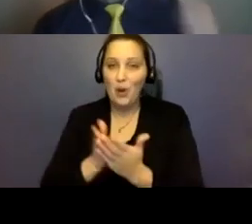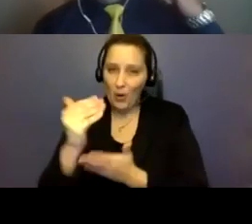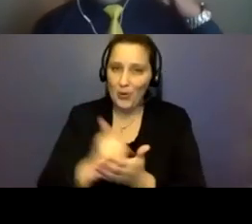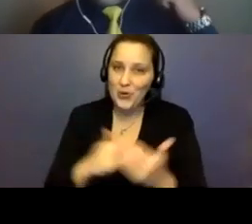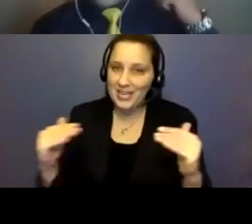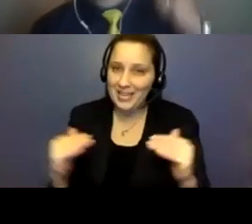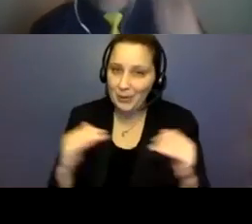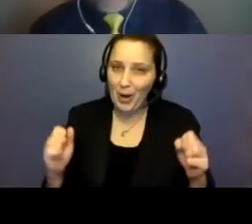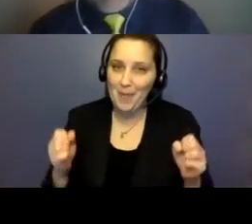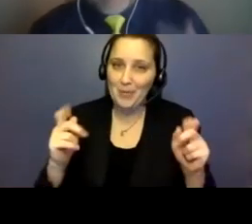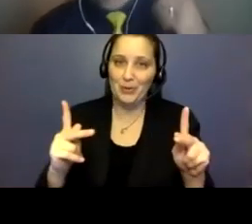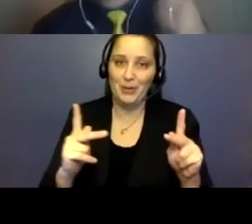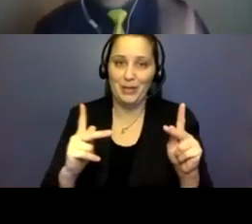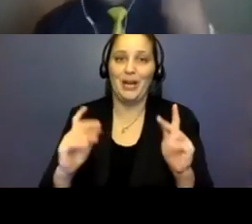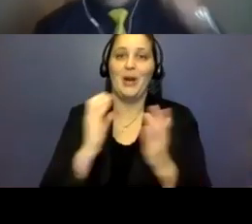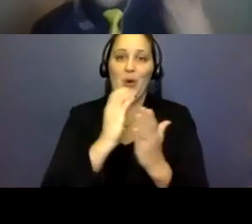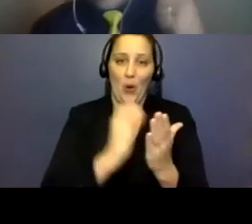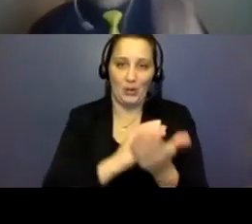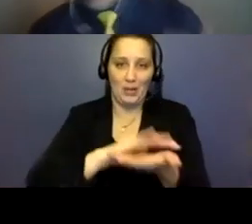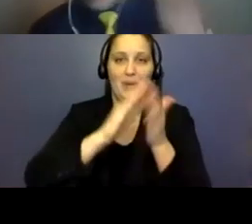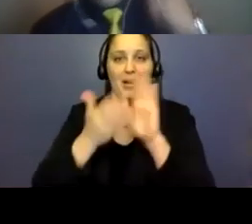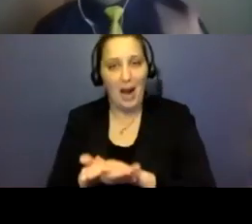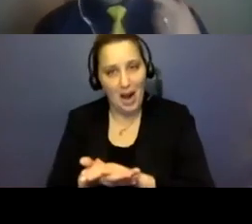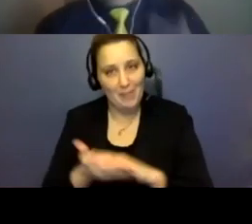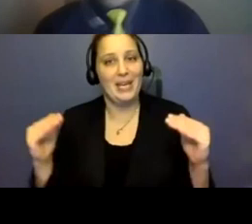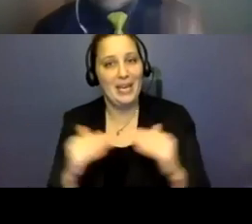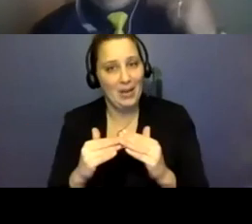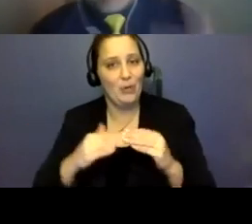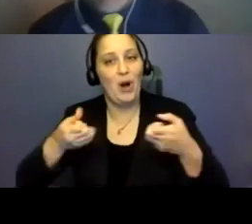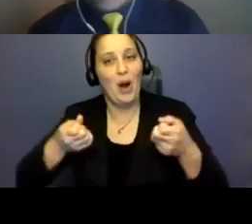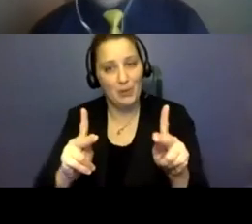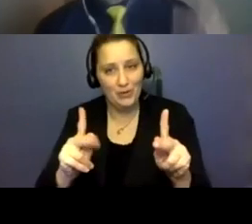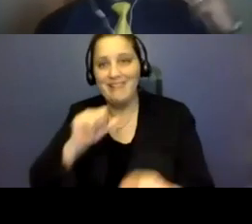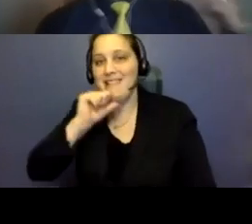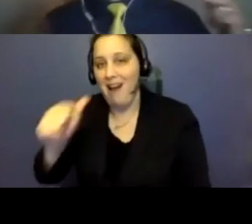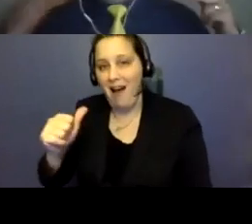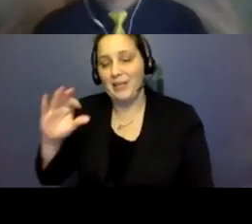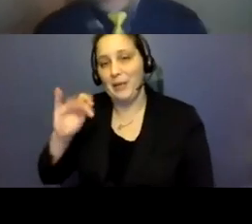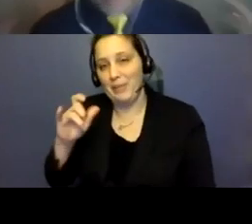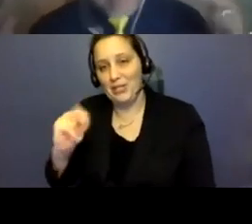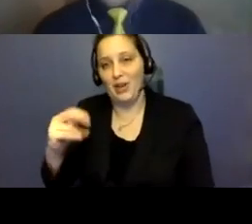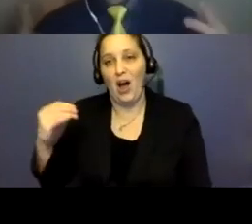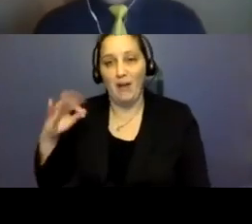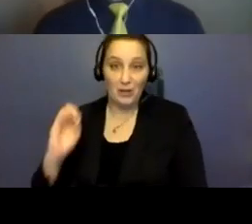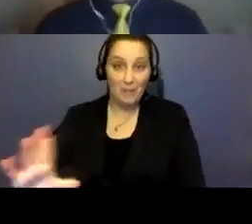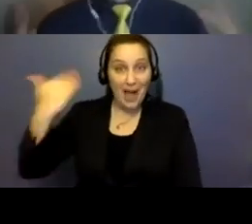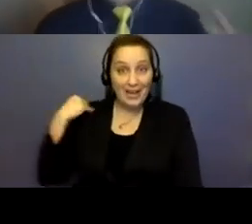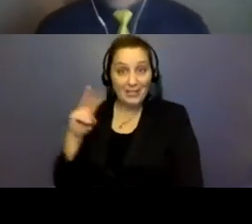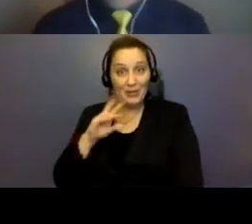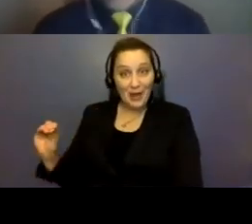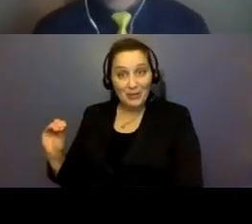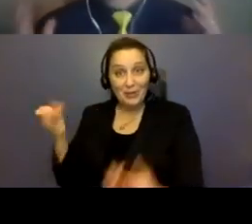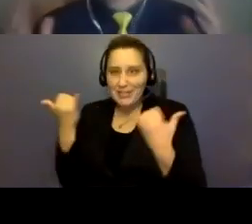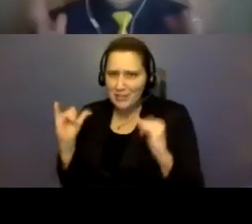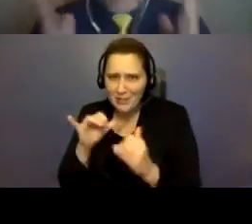opportunity course and become the equal opportunity non-commissioned officer for the battalion. So yes, back in 2000, we were still